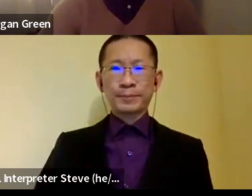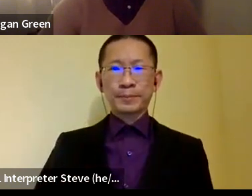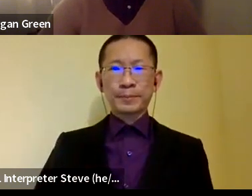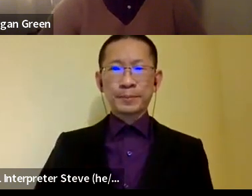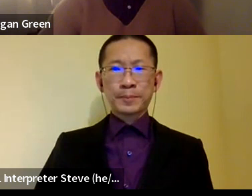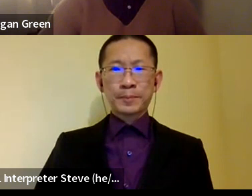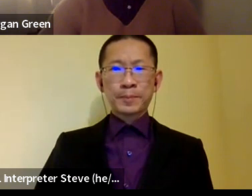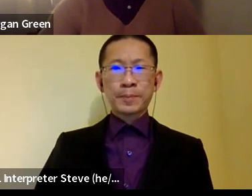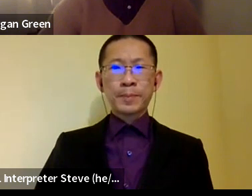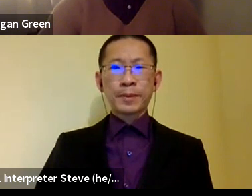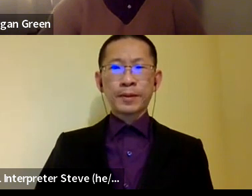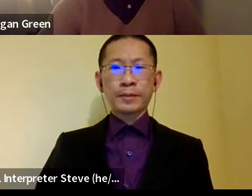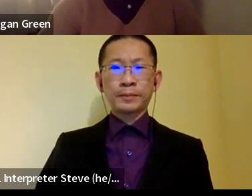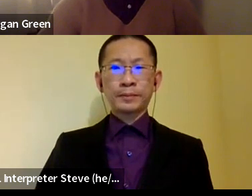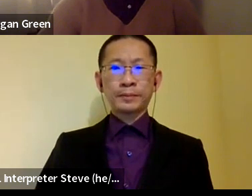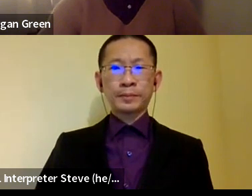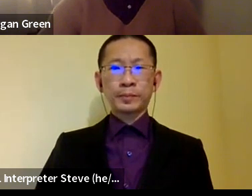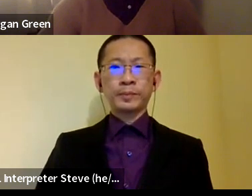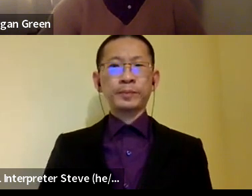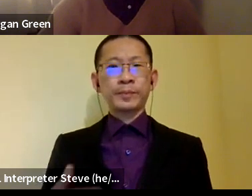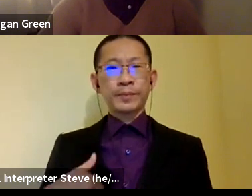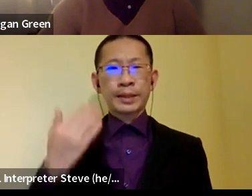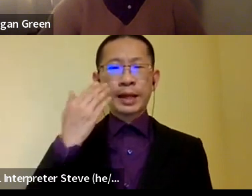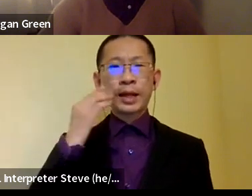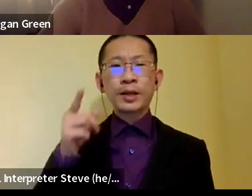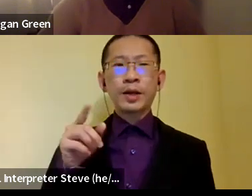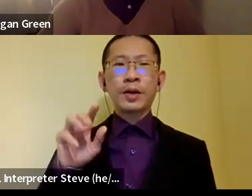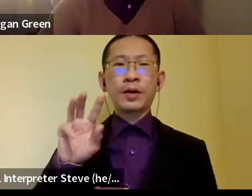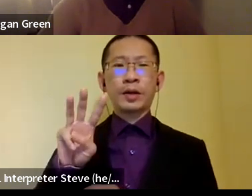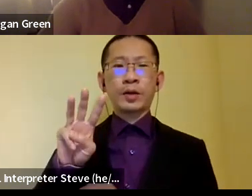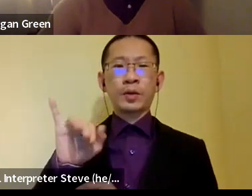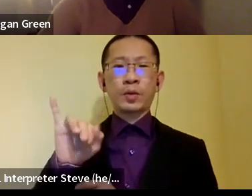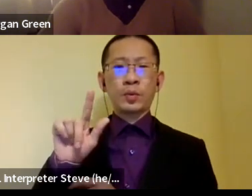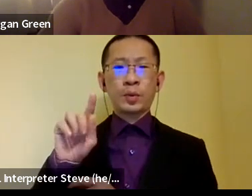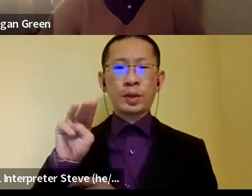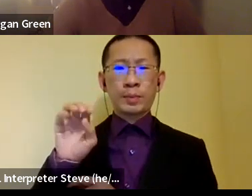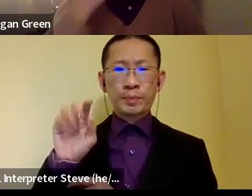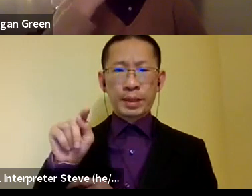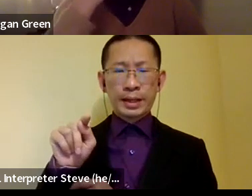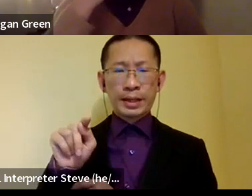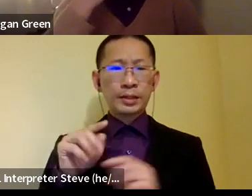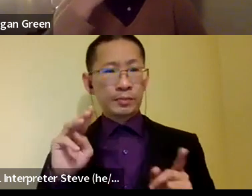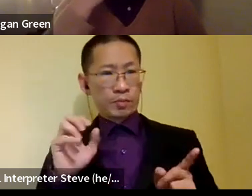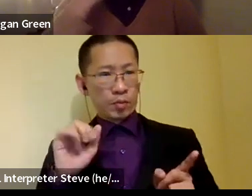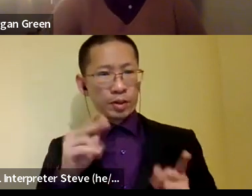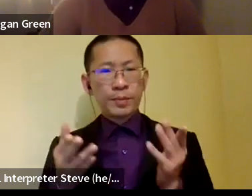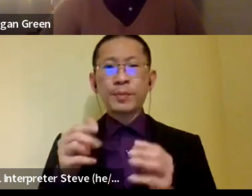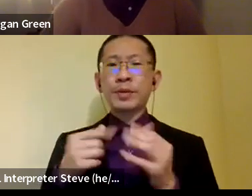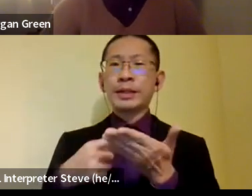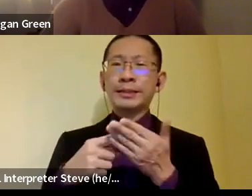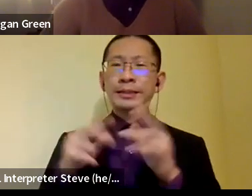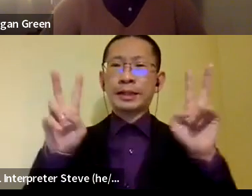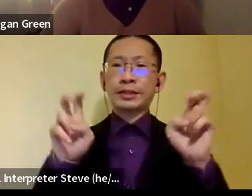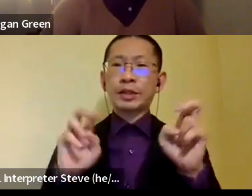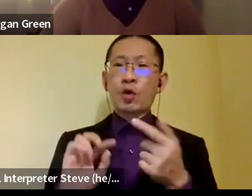I wonder, Morgan, I know that at Wilma, I was hoping you could talk about the rotating leadership and